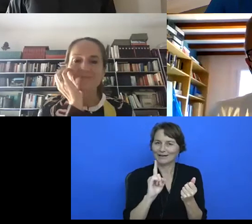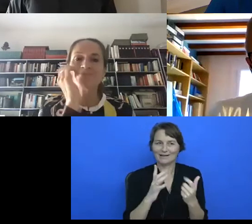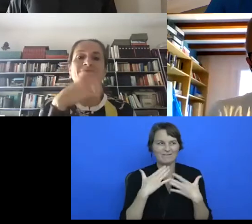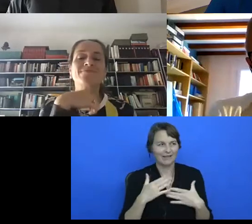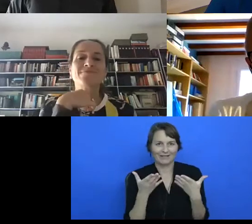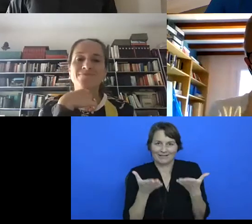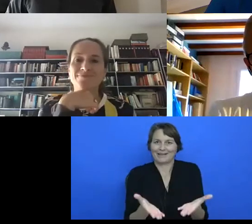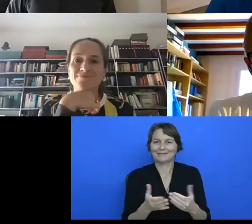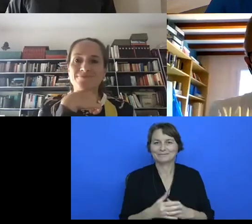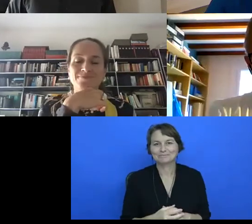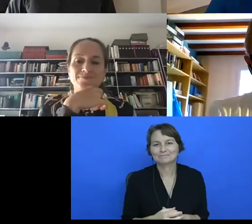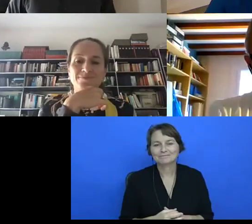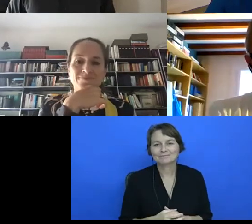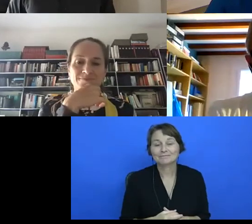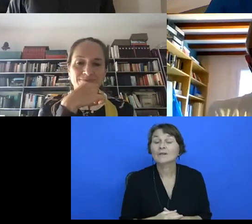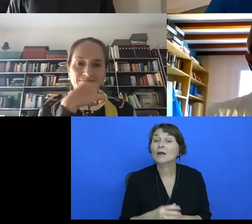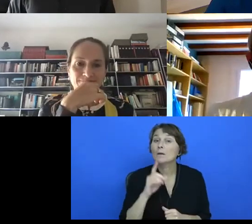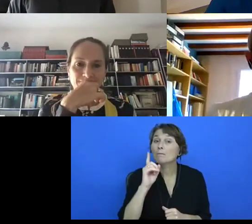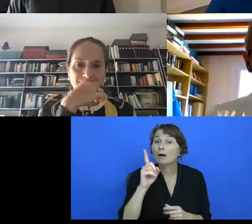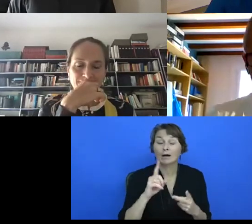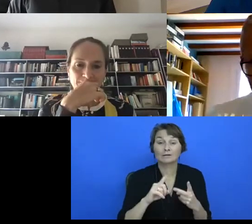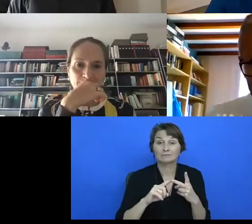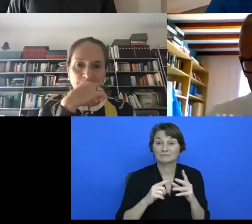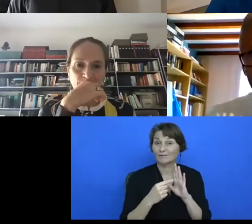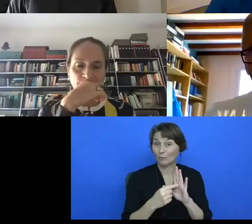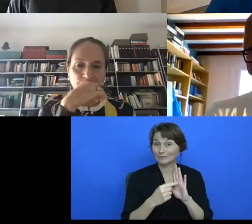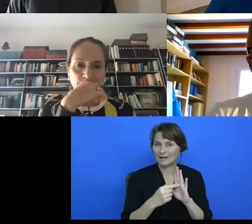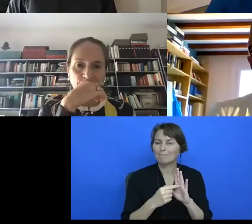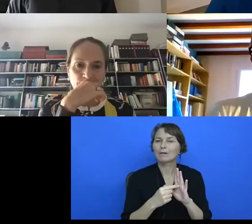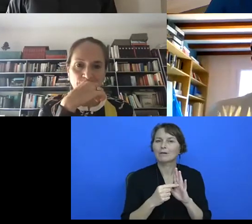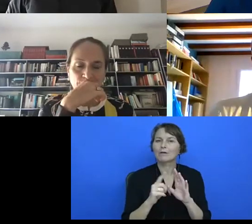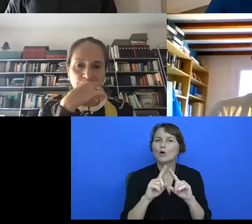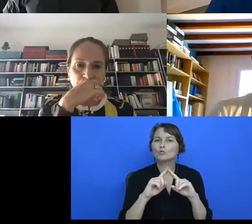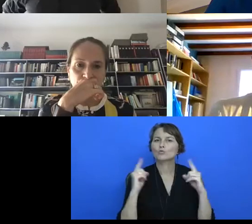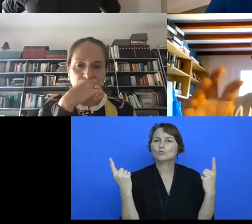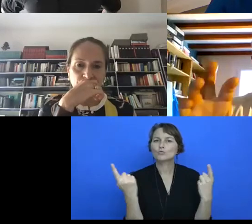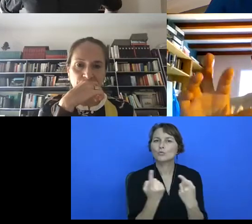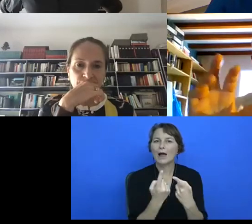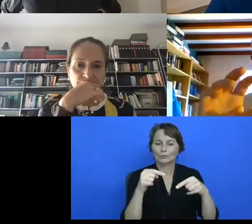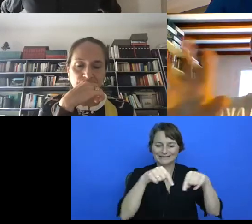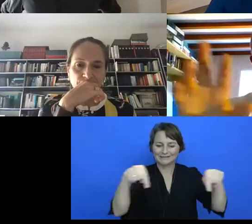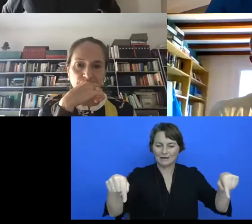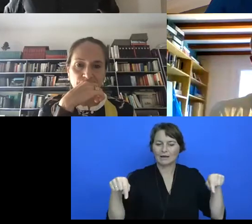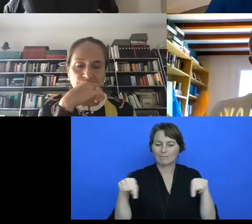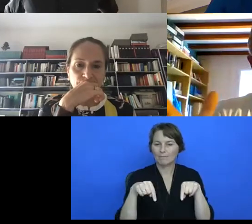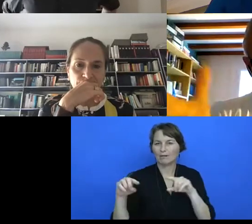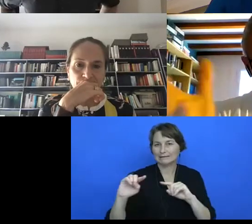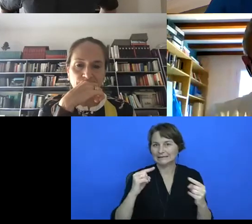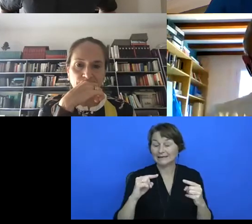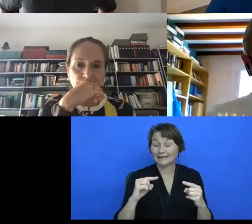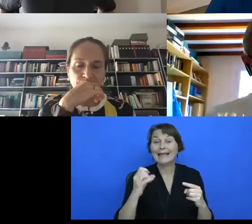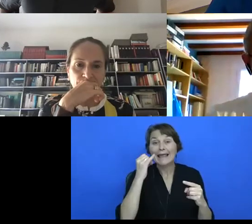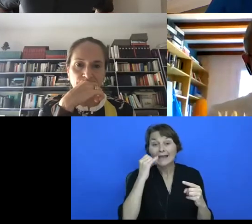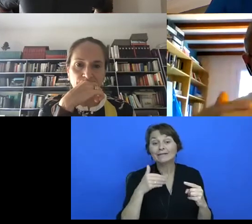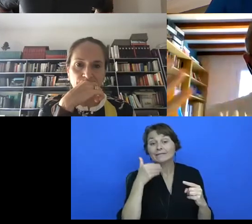time, things like roundtable discussions, if I were to do it again, I think I would really sort of look to do sort of regional panels, a bit